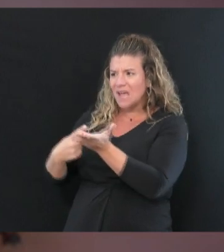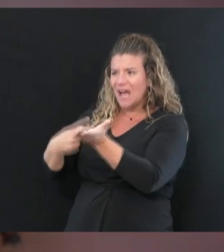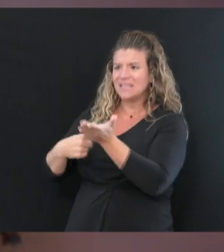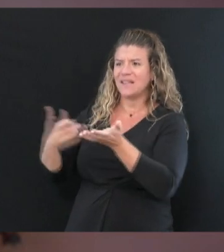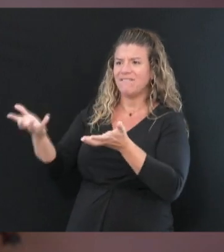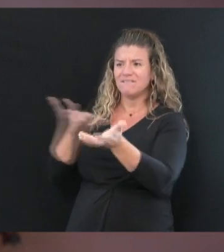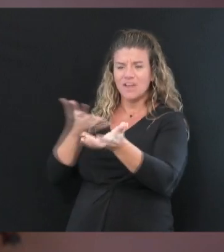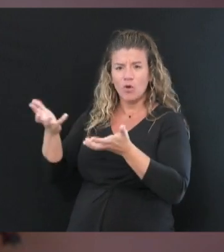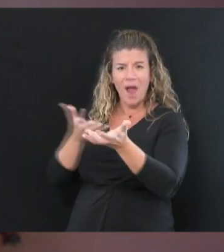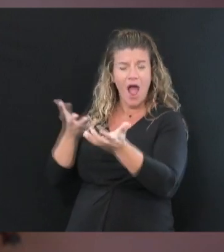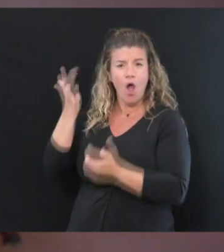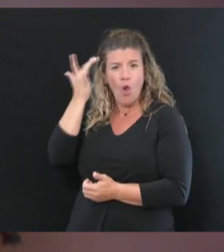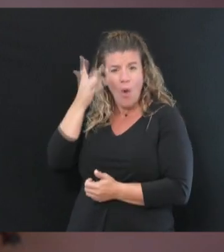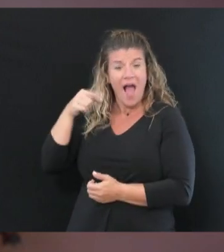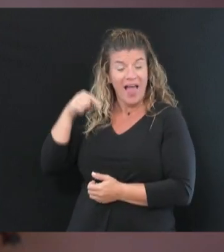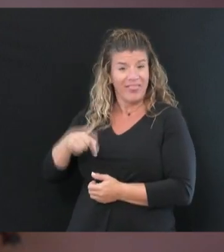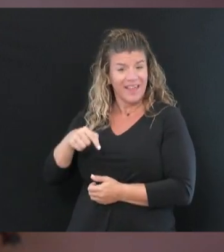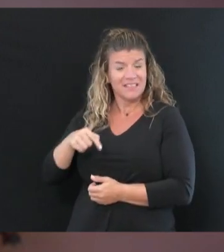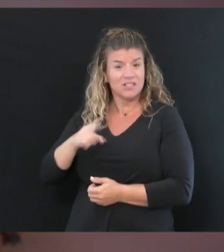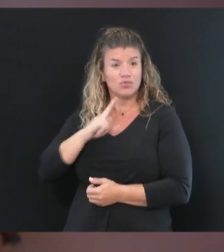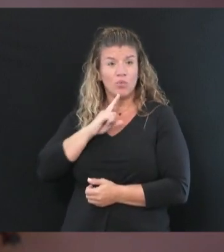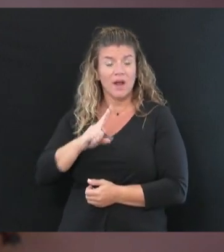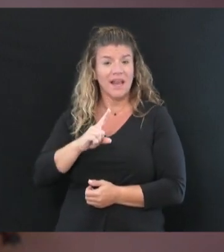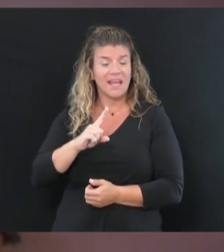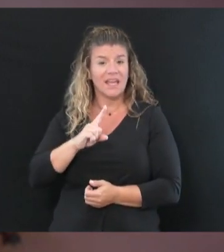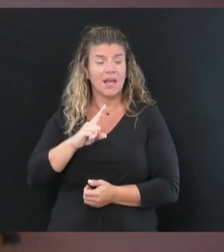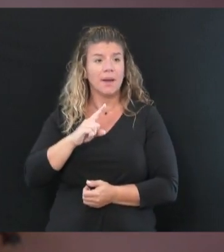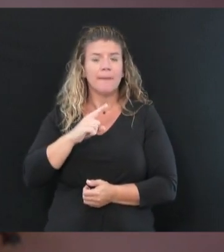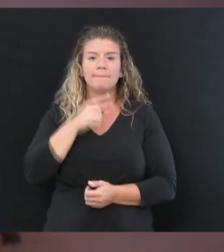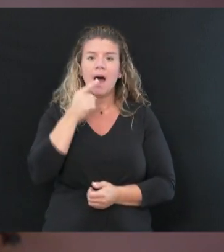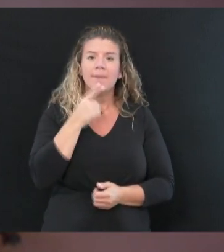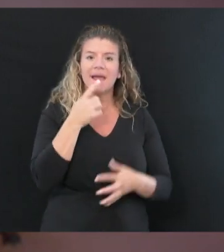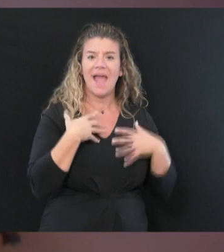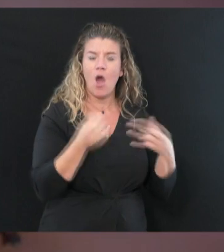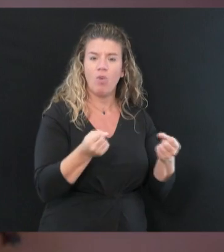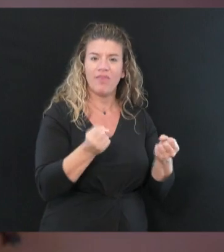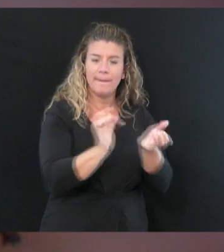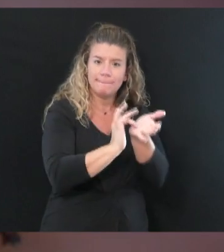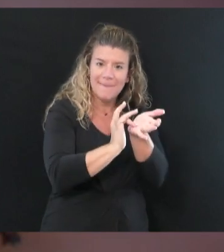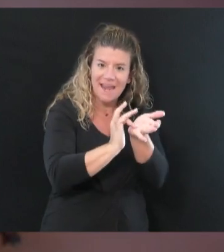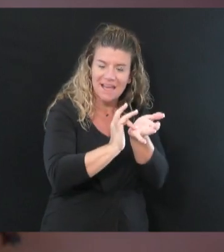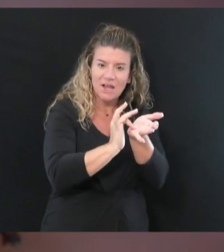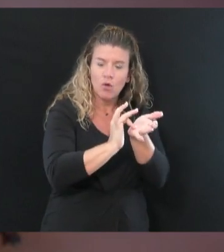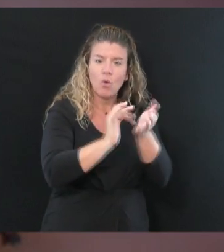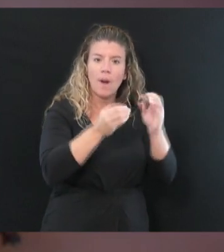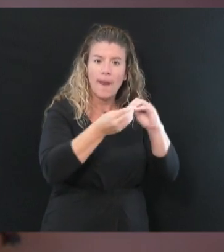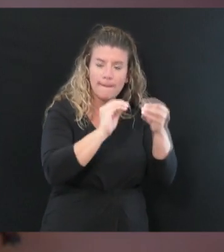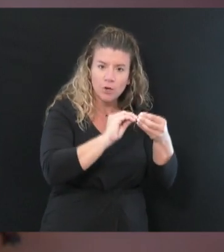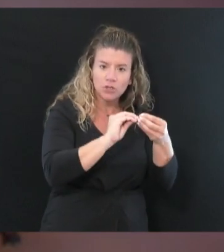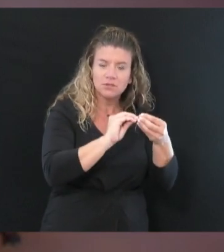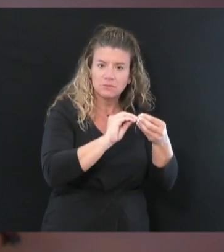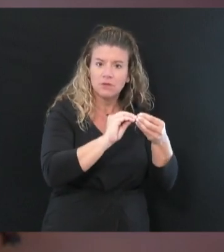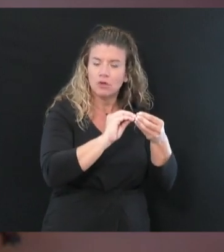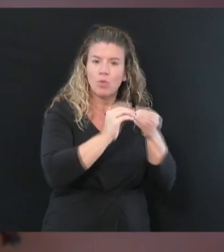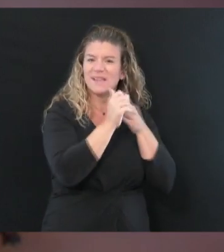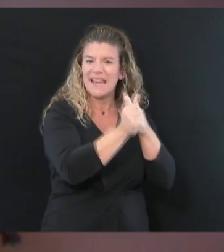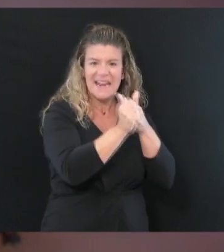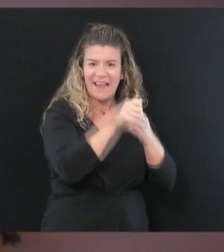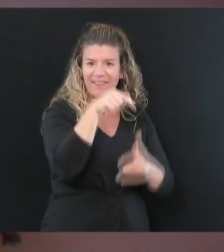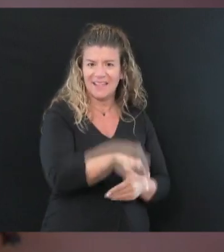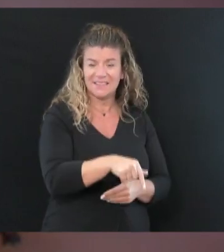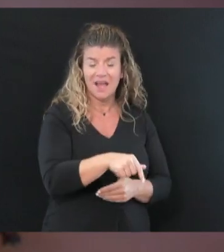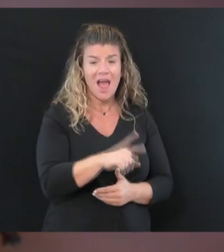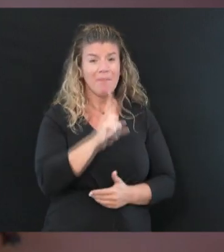a medically driven, or really public health driven, set of metrics. But again, nobody has ever done